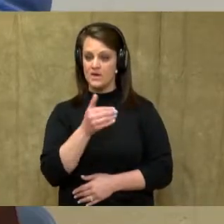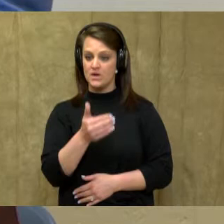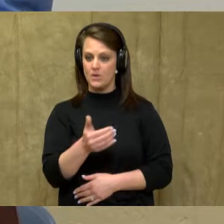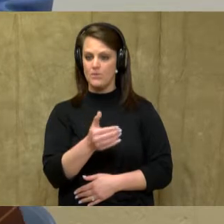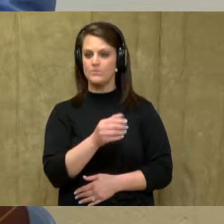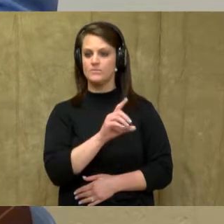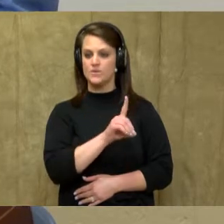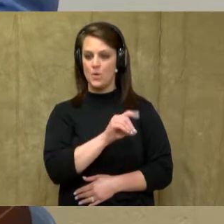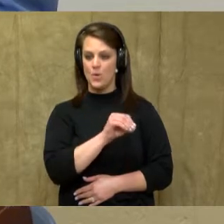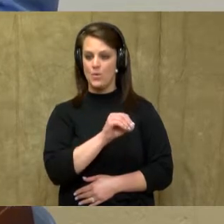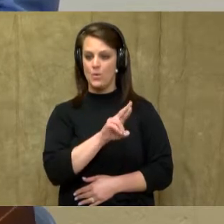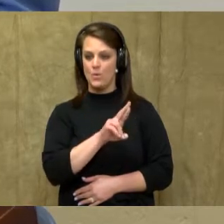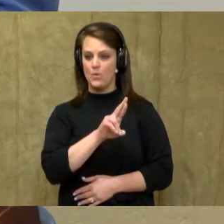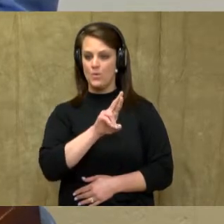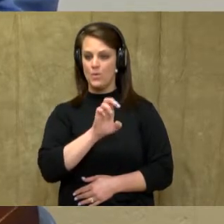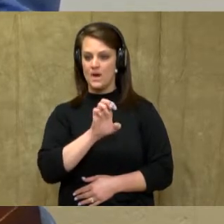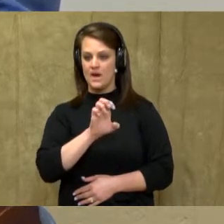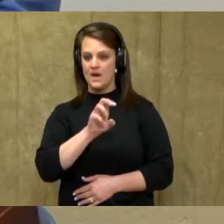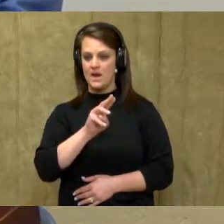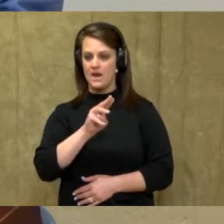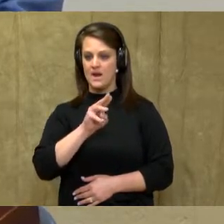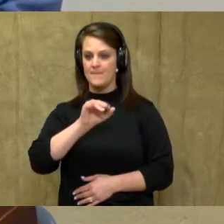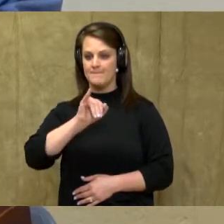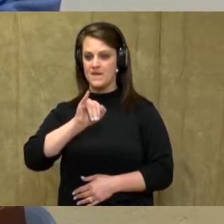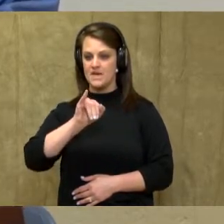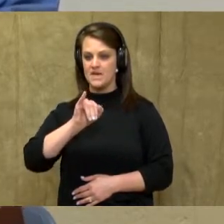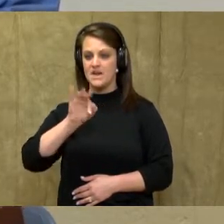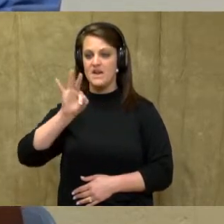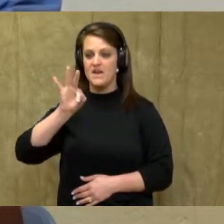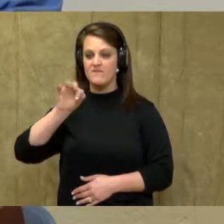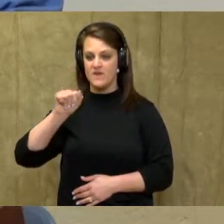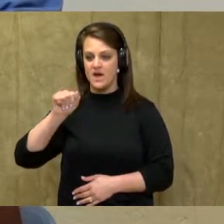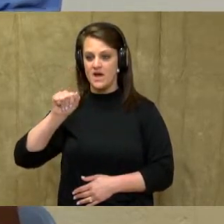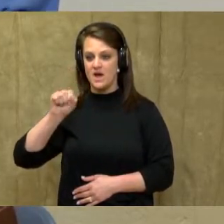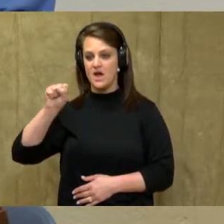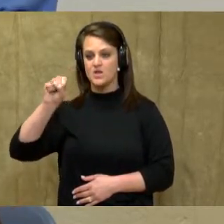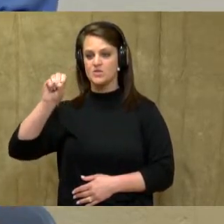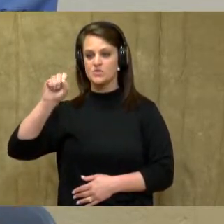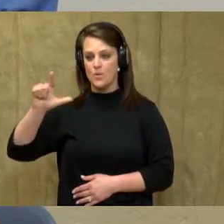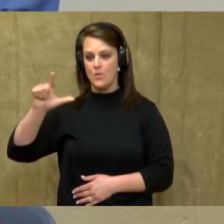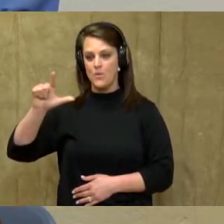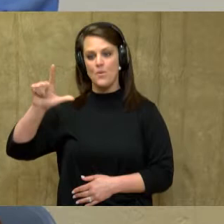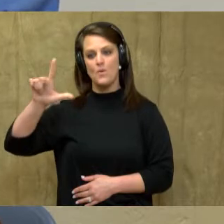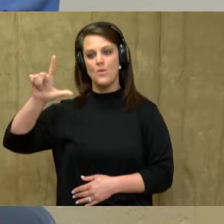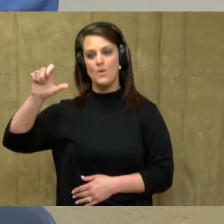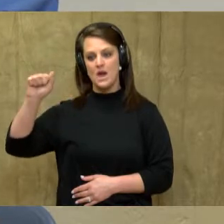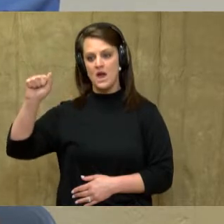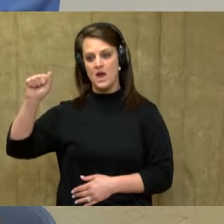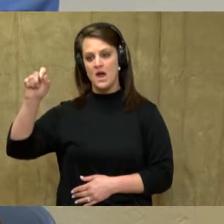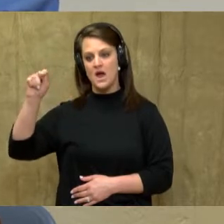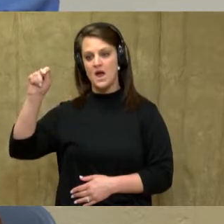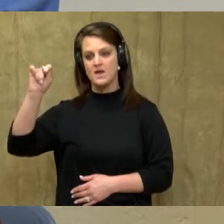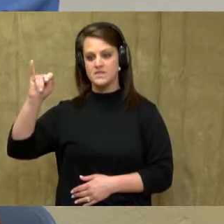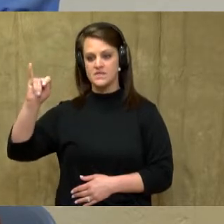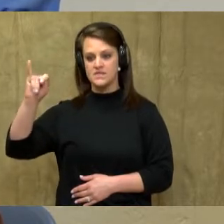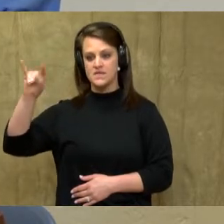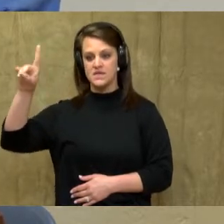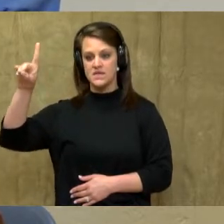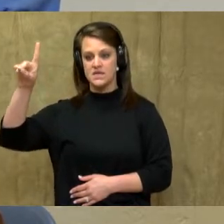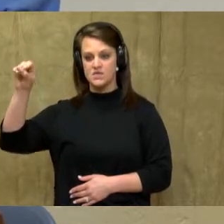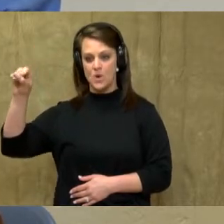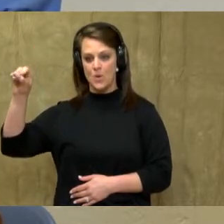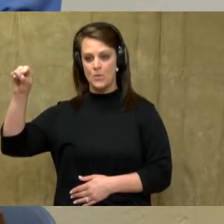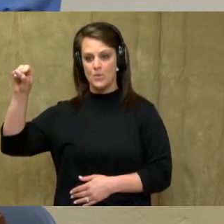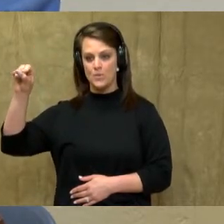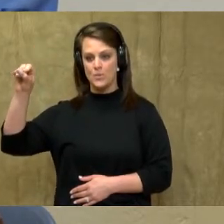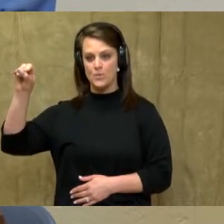ready, sing. Do, re, mi, fa, sol, la,